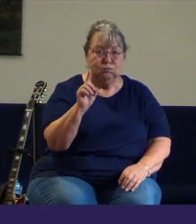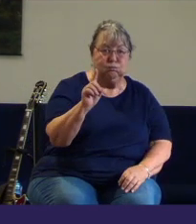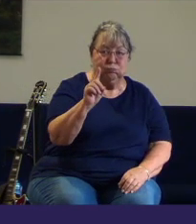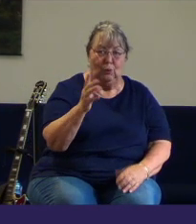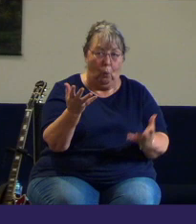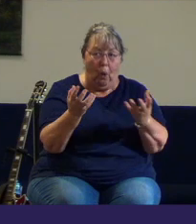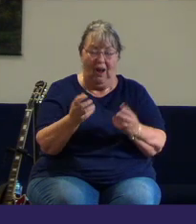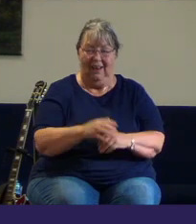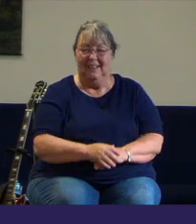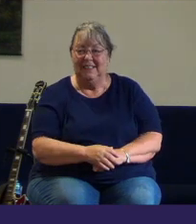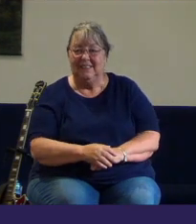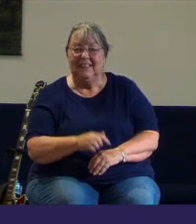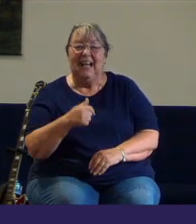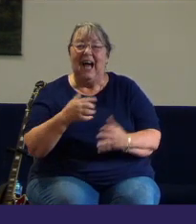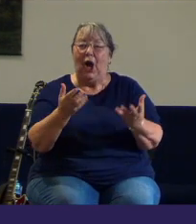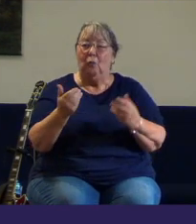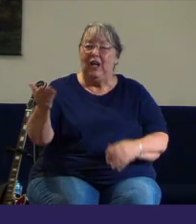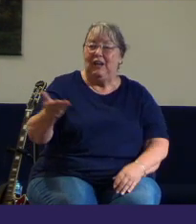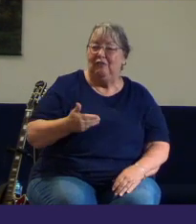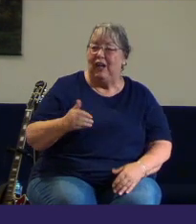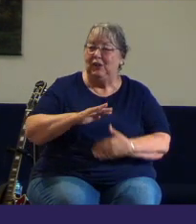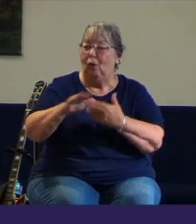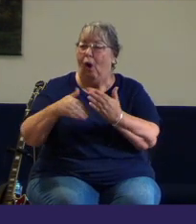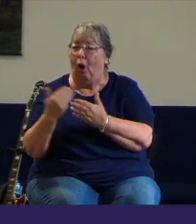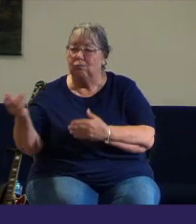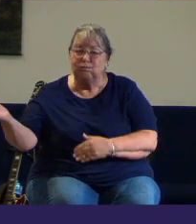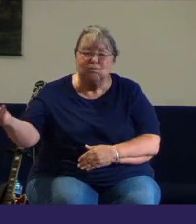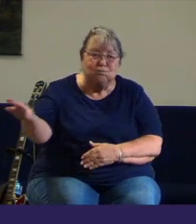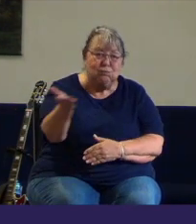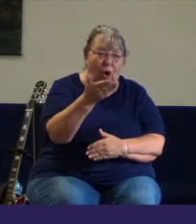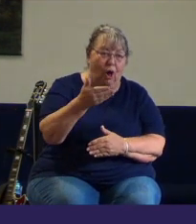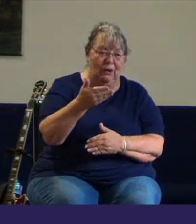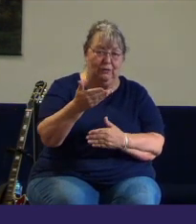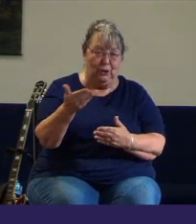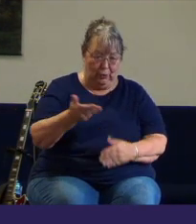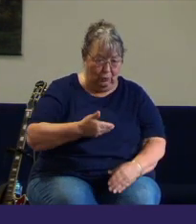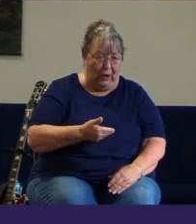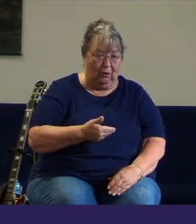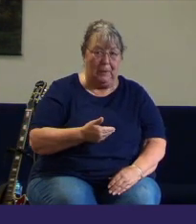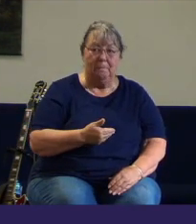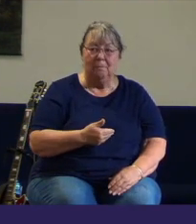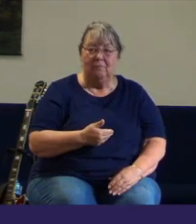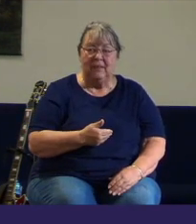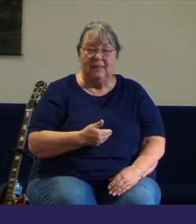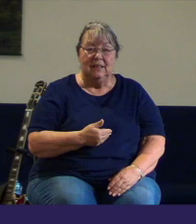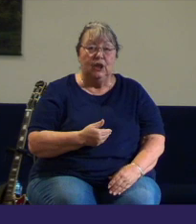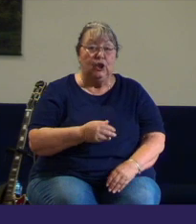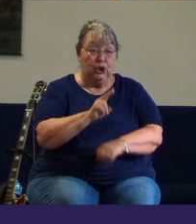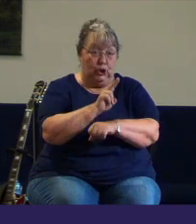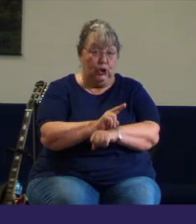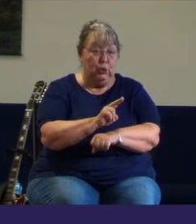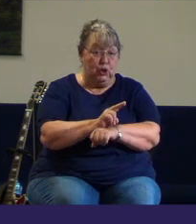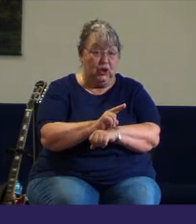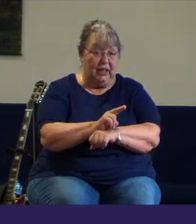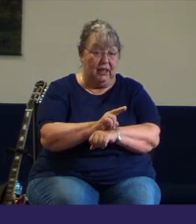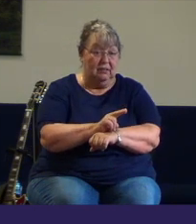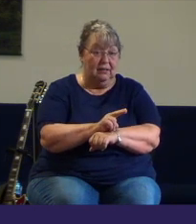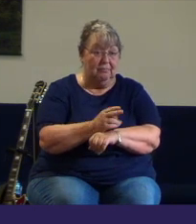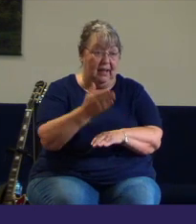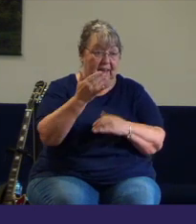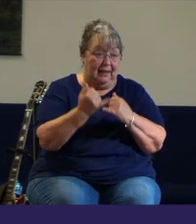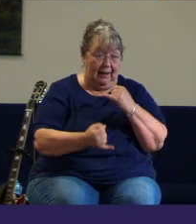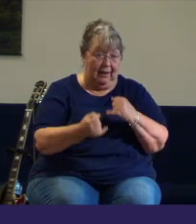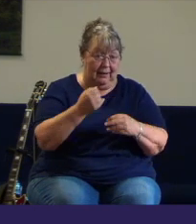anyway, I want to invite all of you. Today is our food fellowship. We do this at the end of each month usually. And thank you for those who